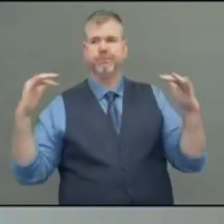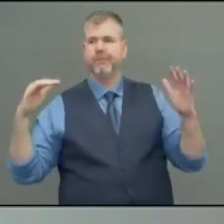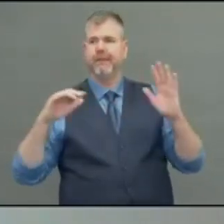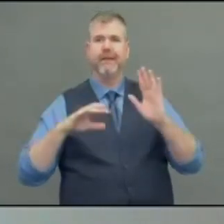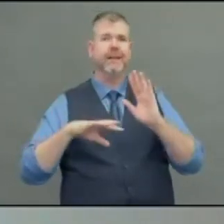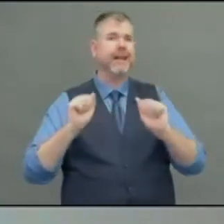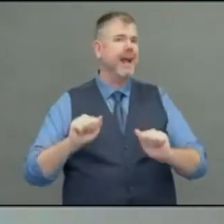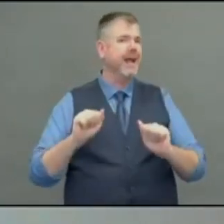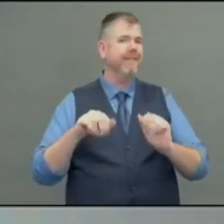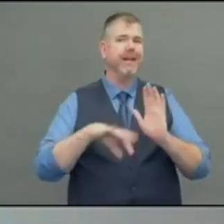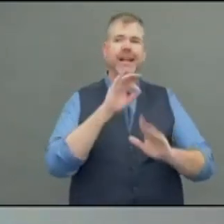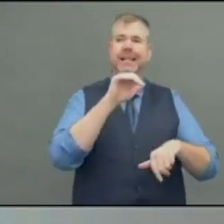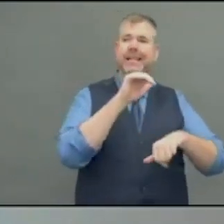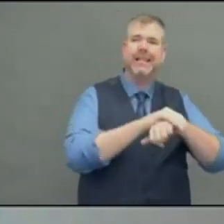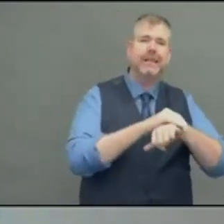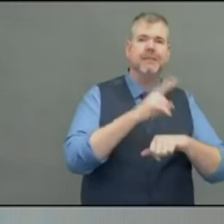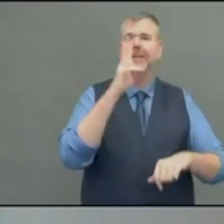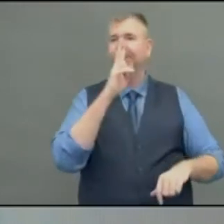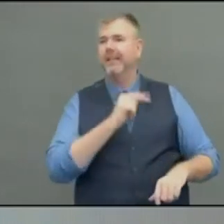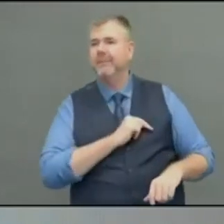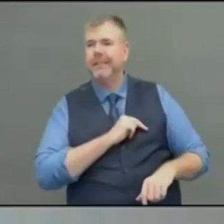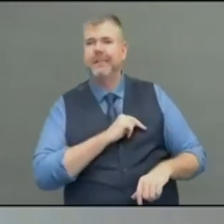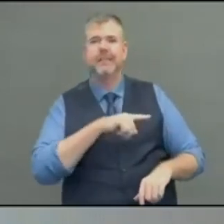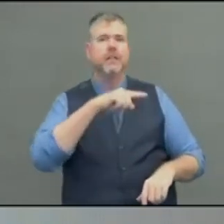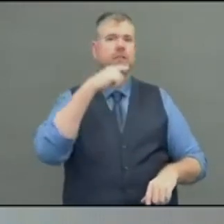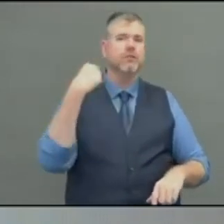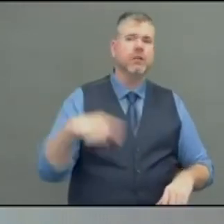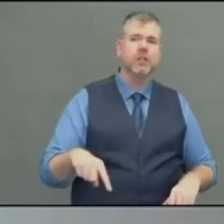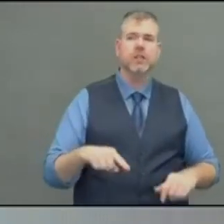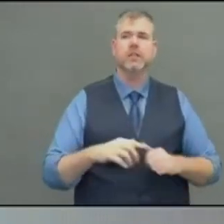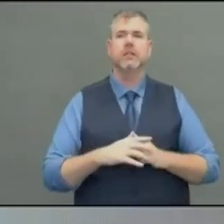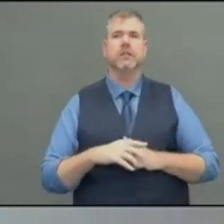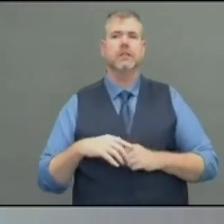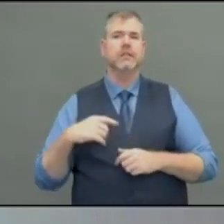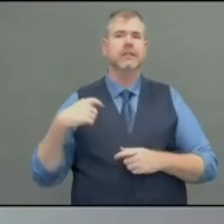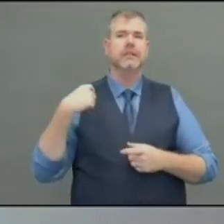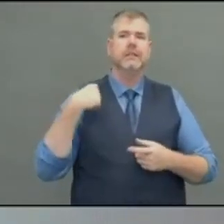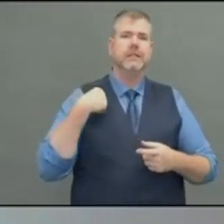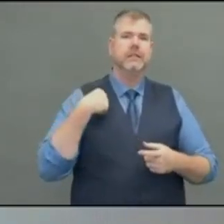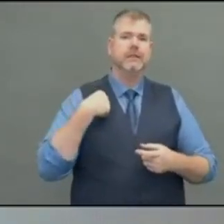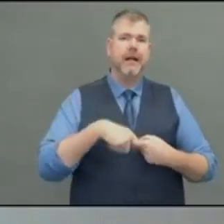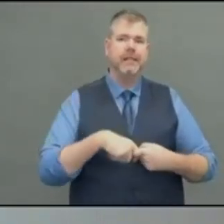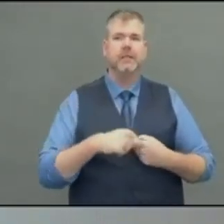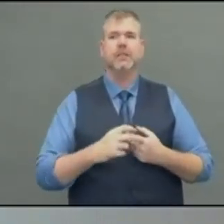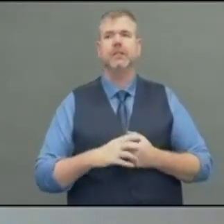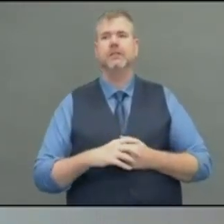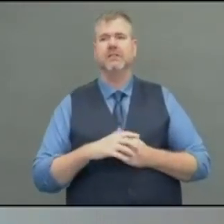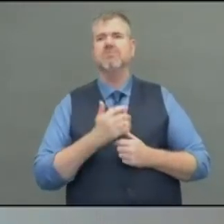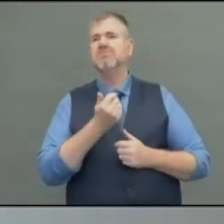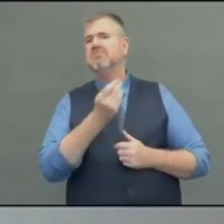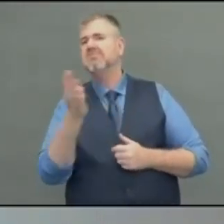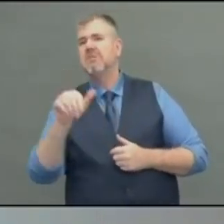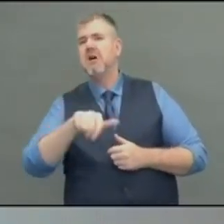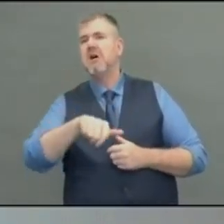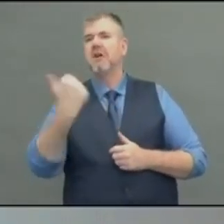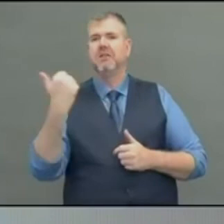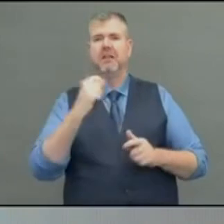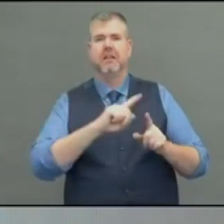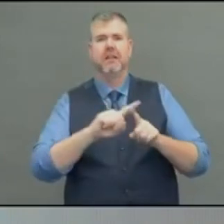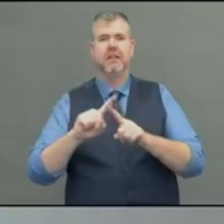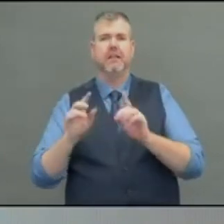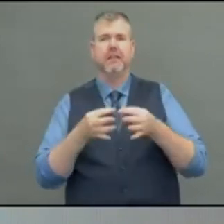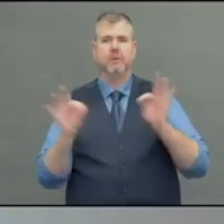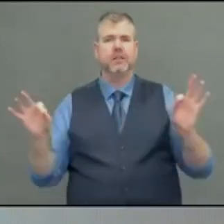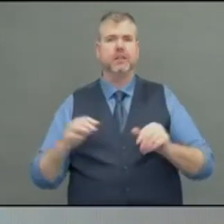Hmong, Vietnamese, Russian, and I think I'm forgetting a couple of other languages. But you can always call